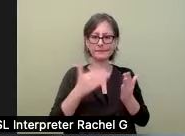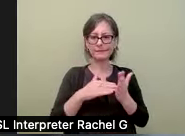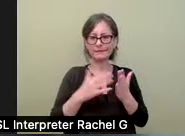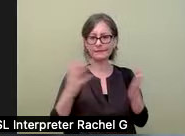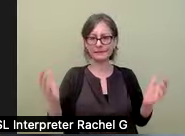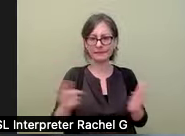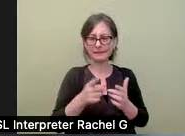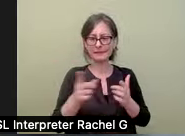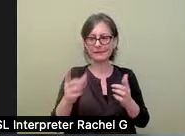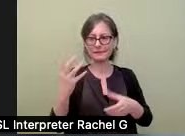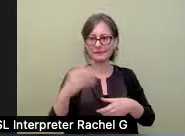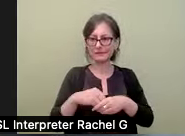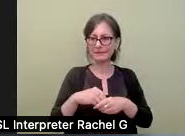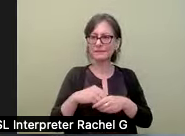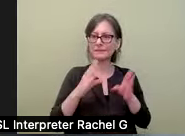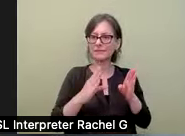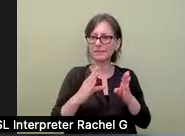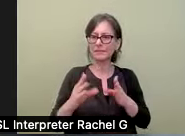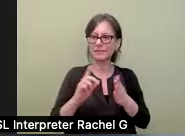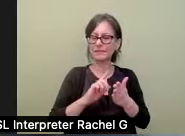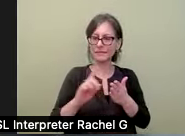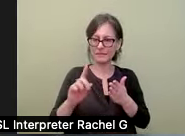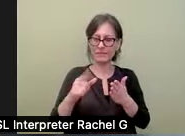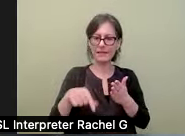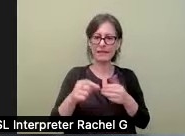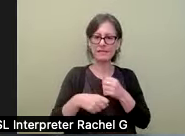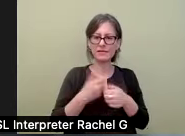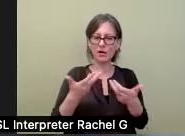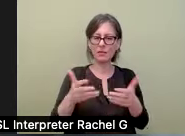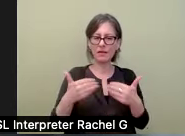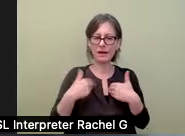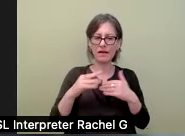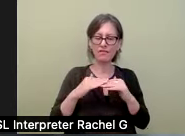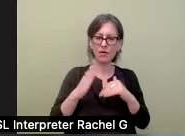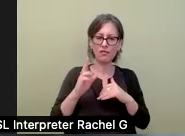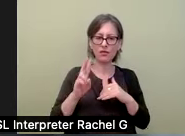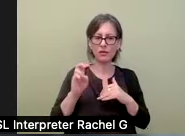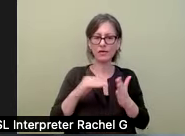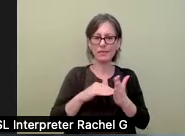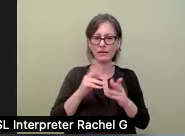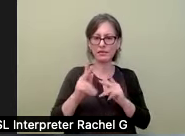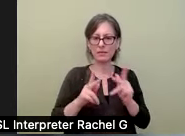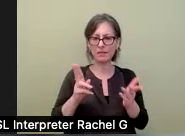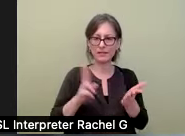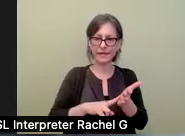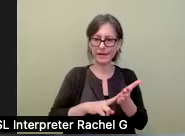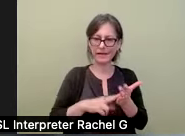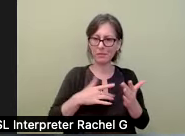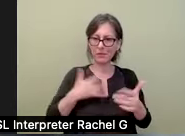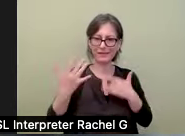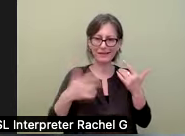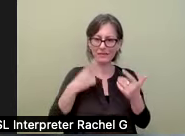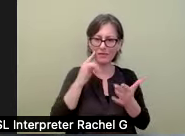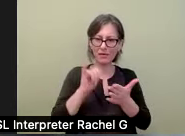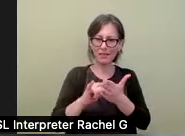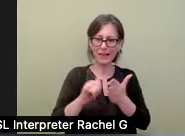to participate in Tsunami Preparedness Week. This year, we already have over 200,000 people signed up. So we're really excited. We hope all